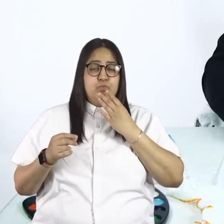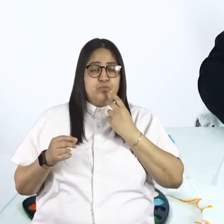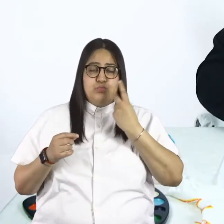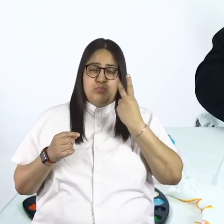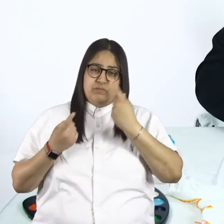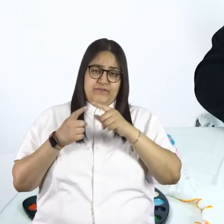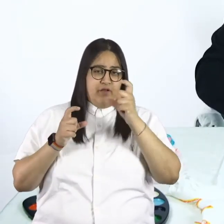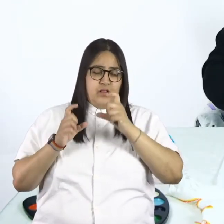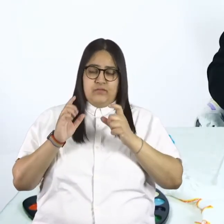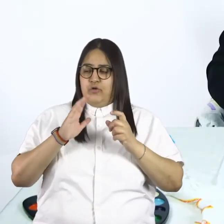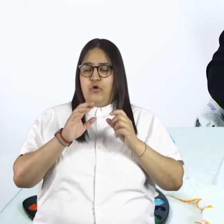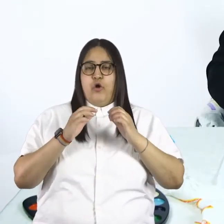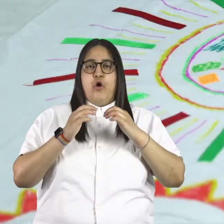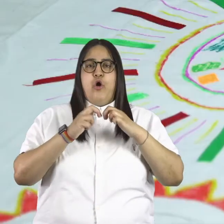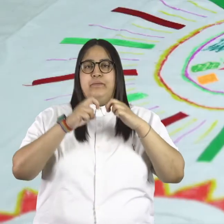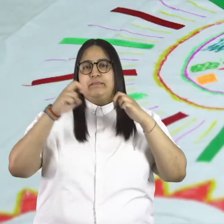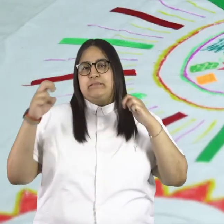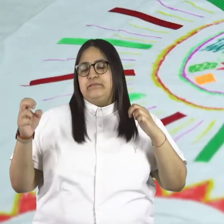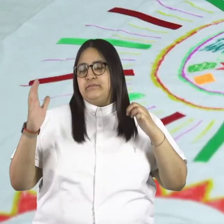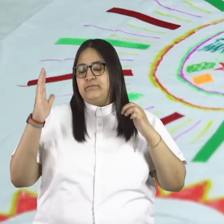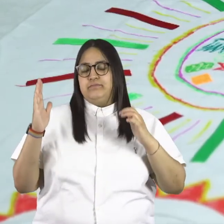well.